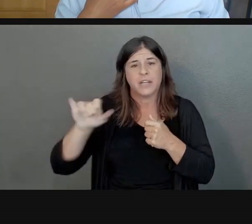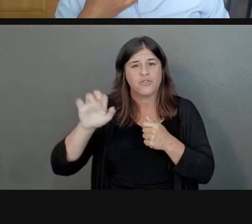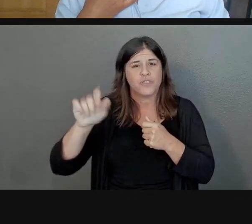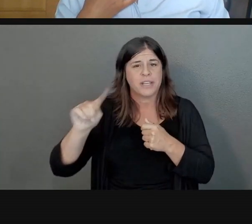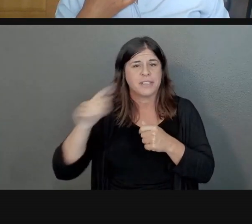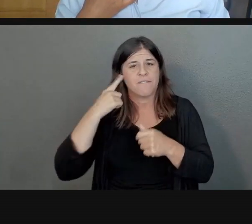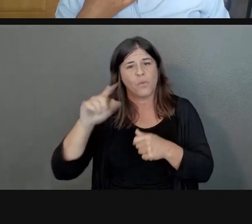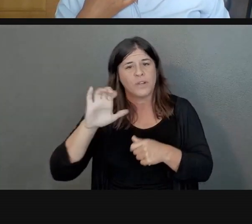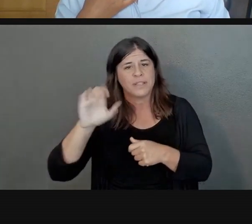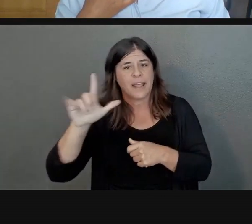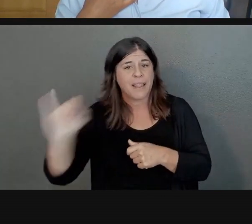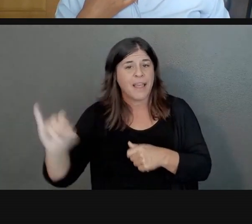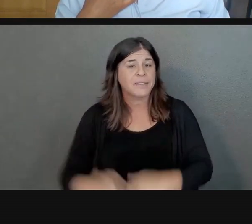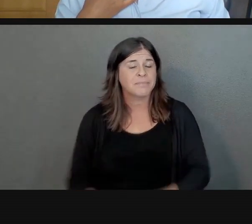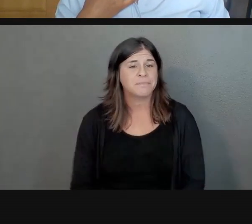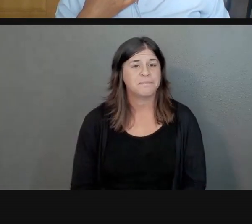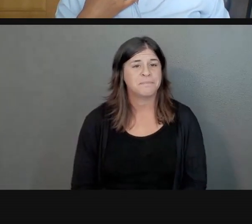CLI.